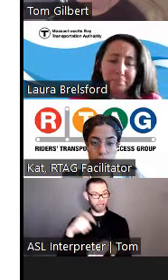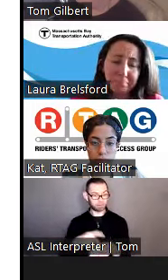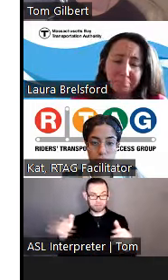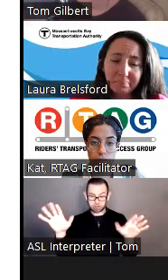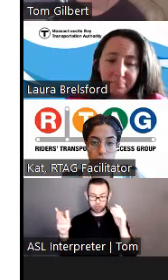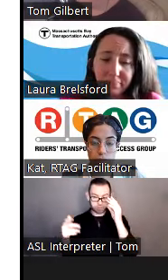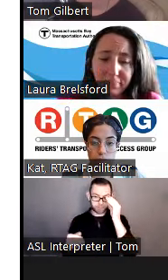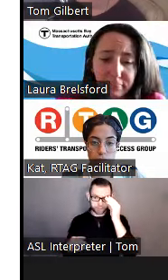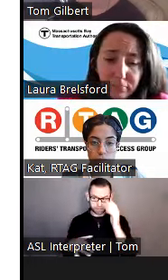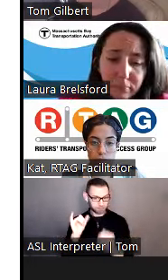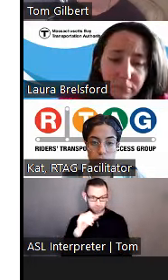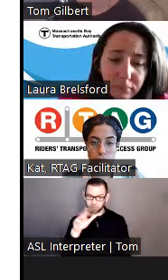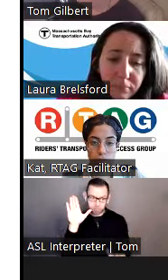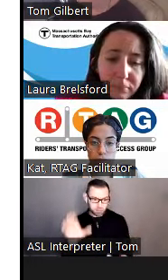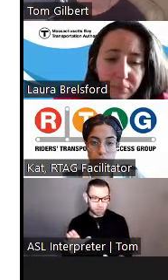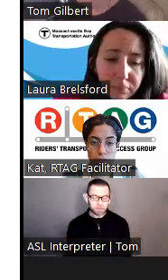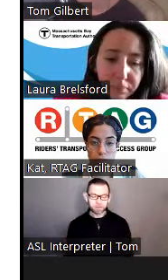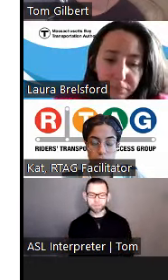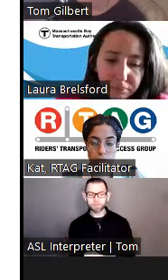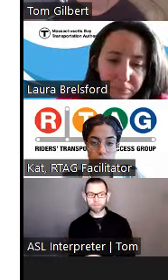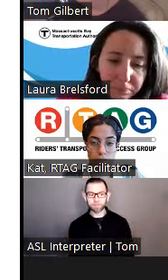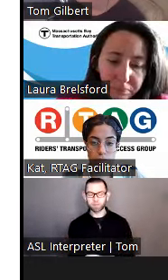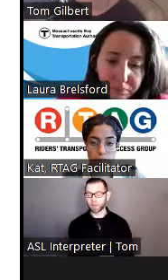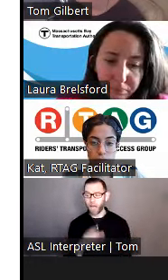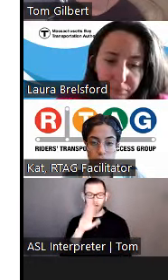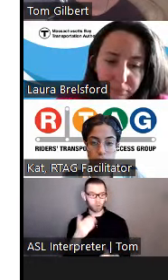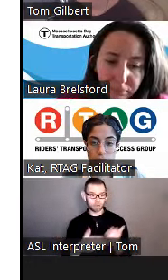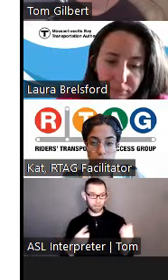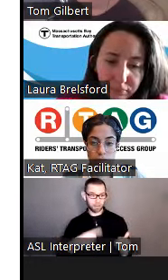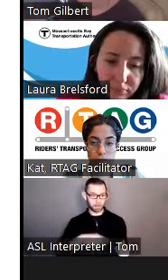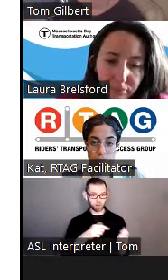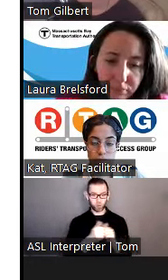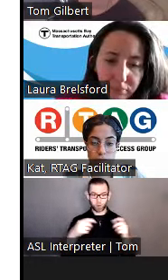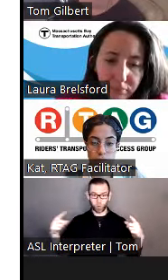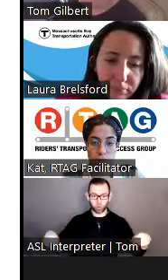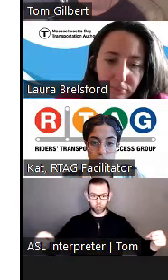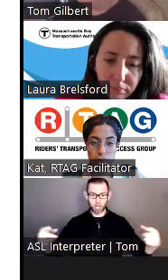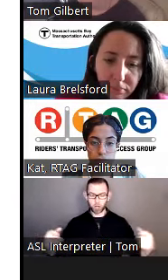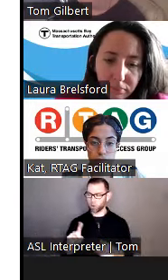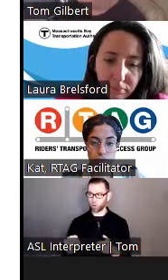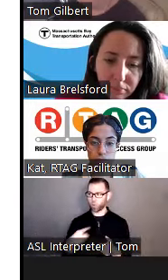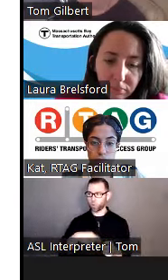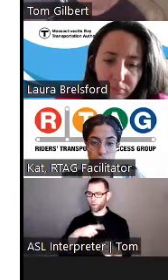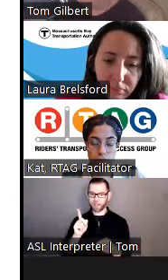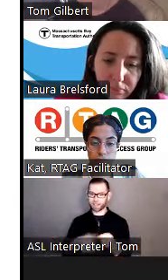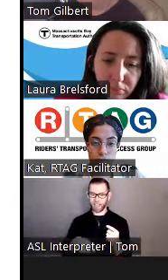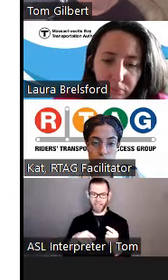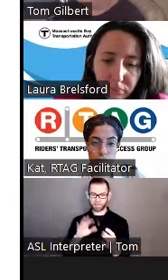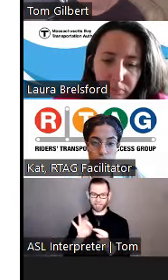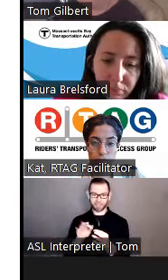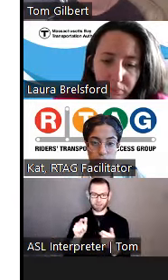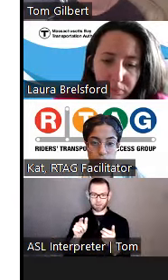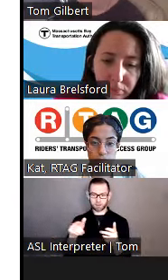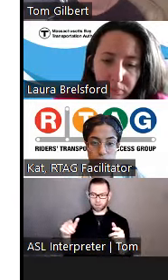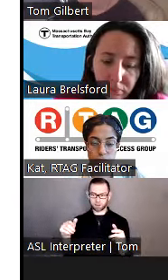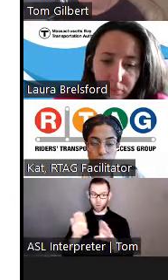some and some of us in with the wheelchairs, we cannot get through those doors. Now, I know with me, if I